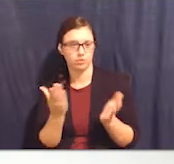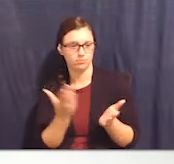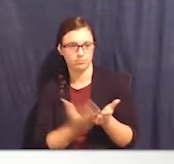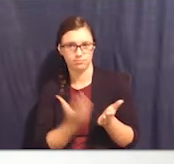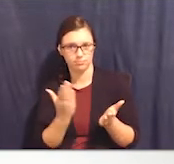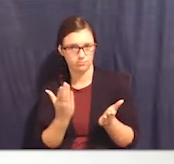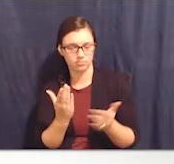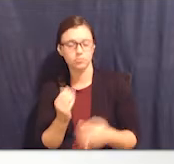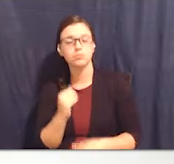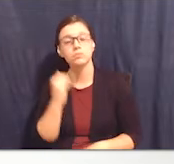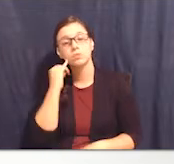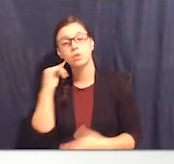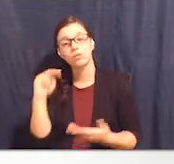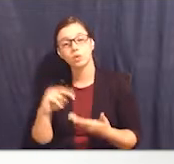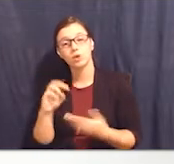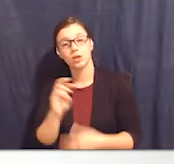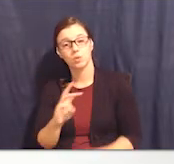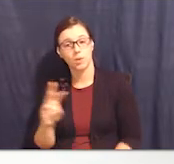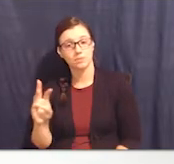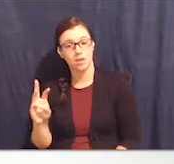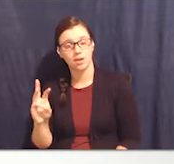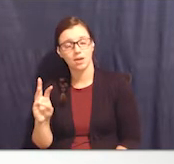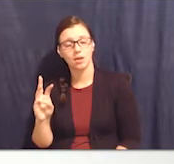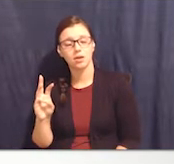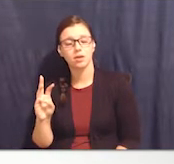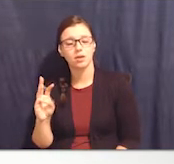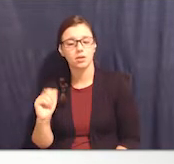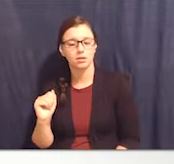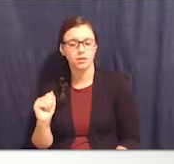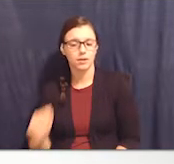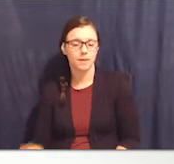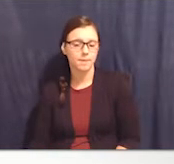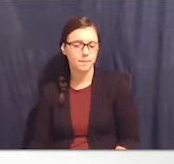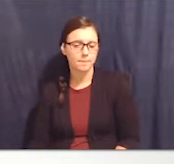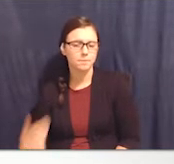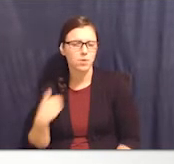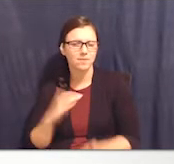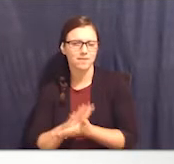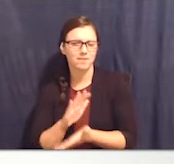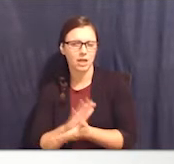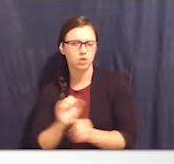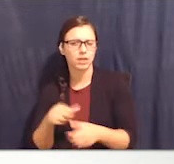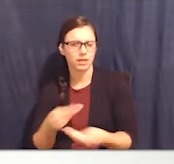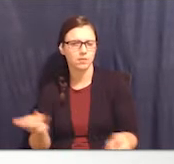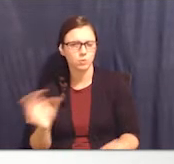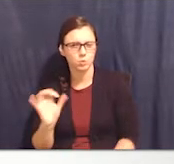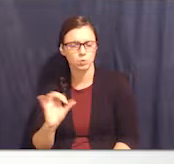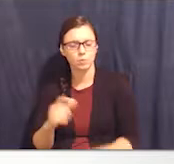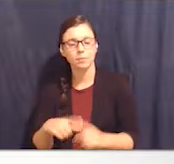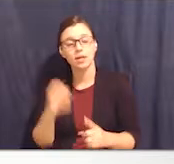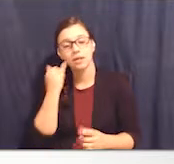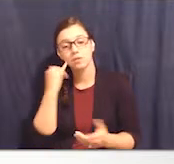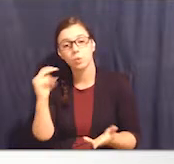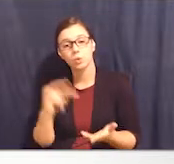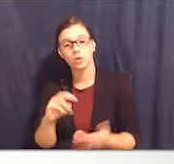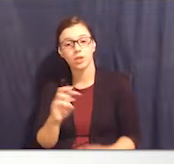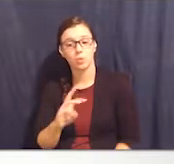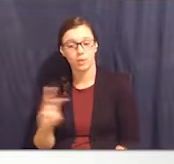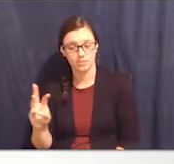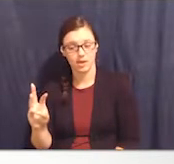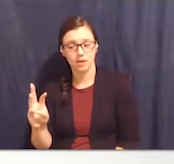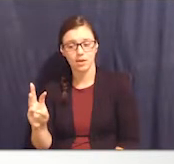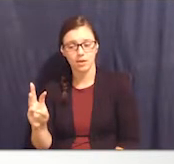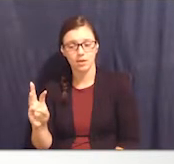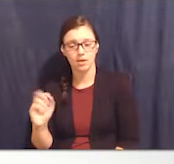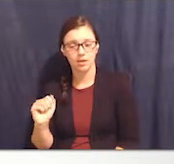think those are the three, or so maybe it's social services and not early education. It was early education, now it's social services, a